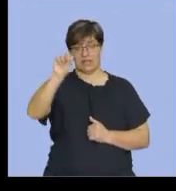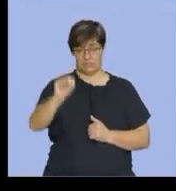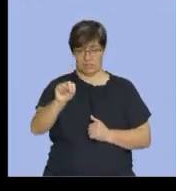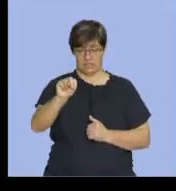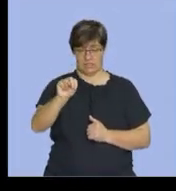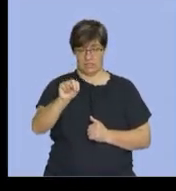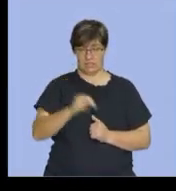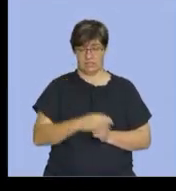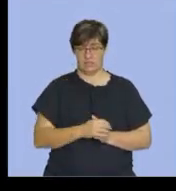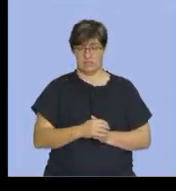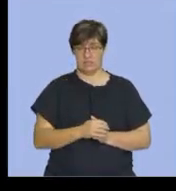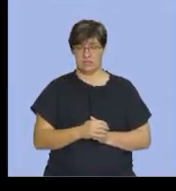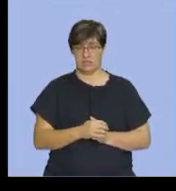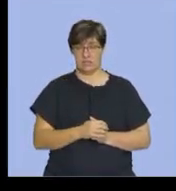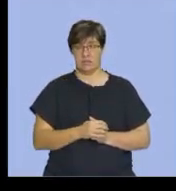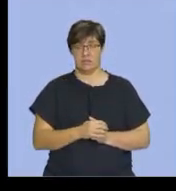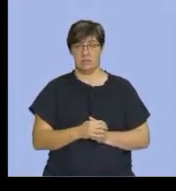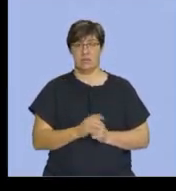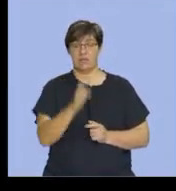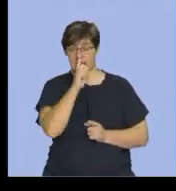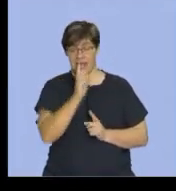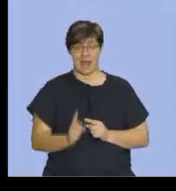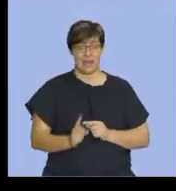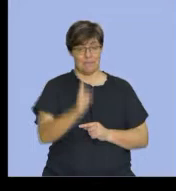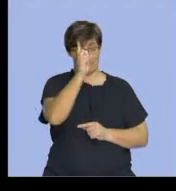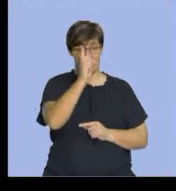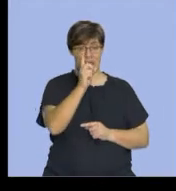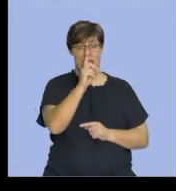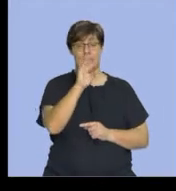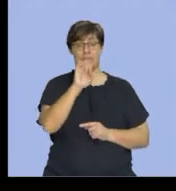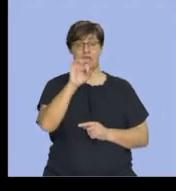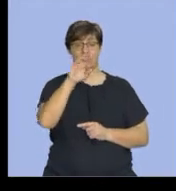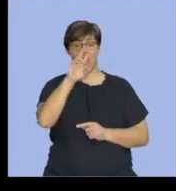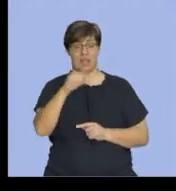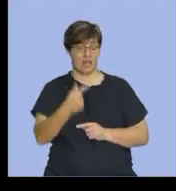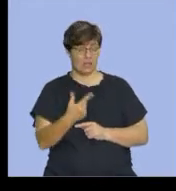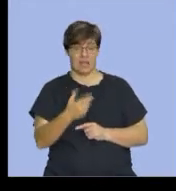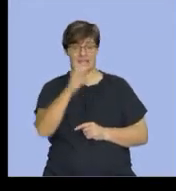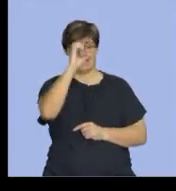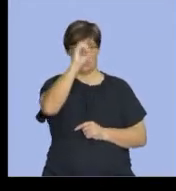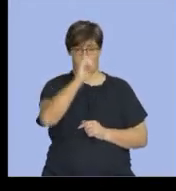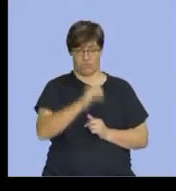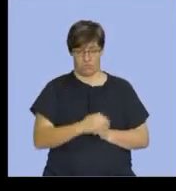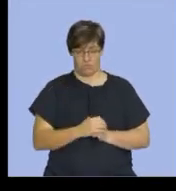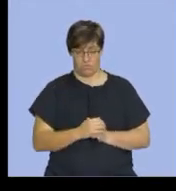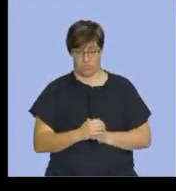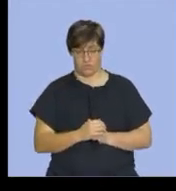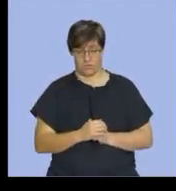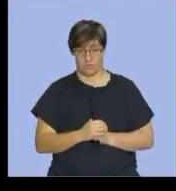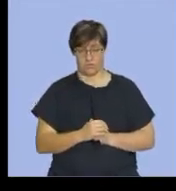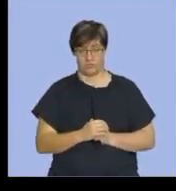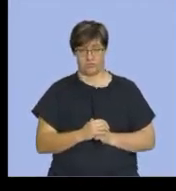41,02 newtons, but this is now up, so this is bearing 0.